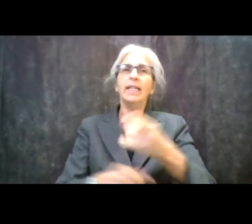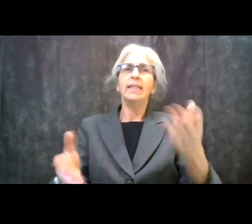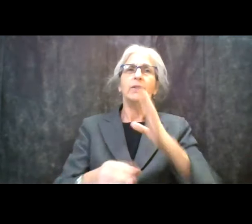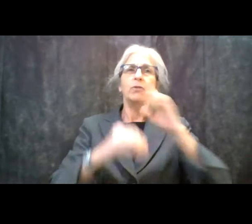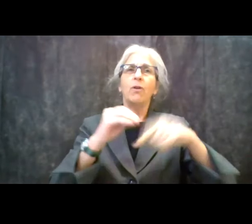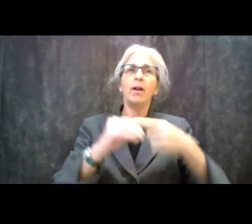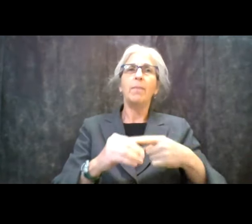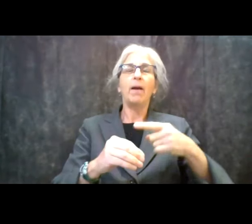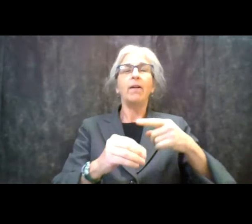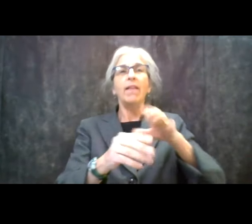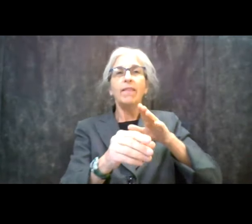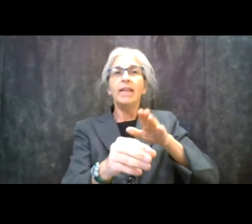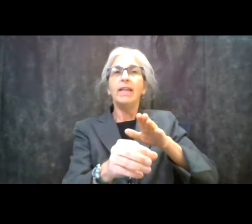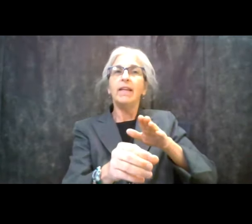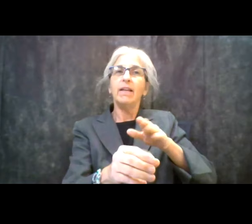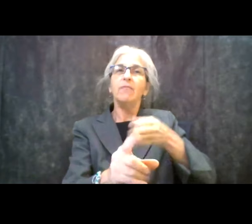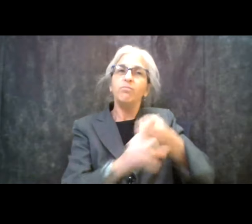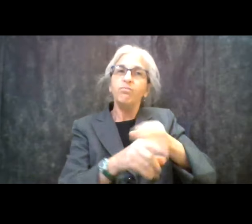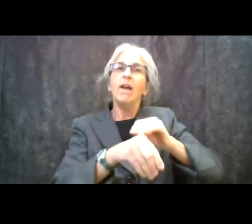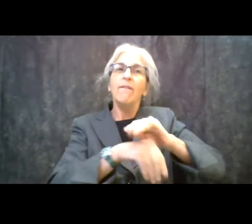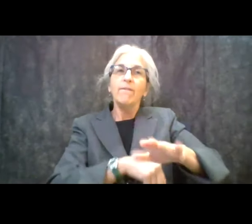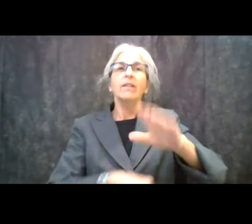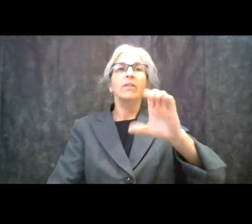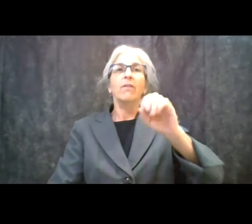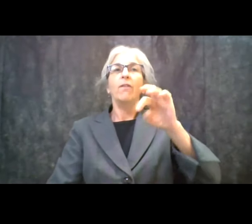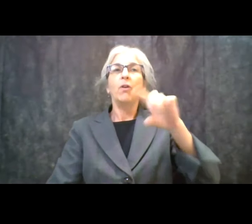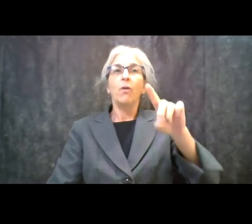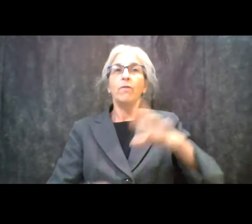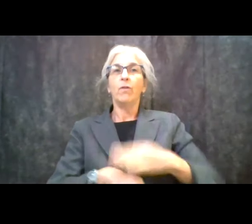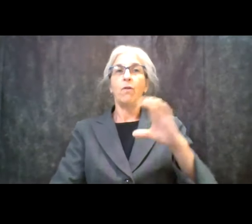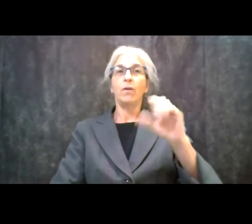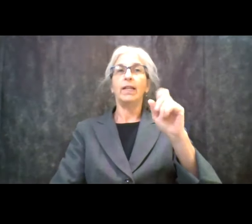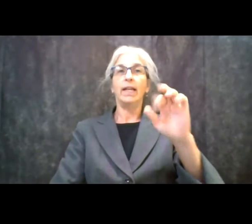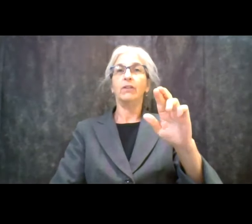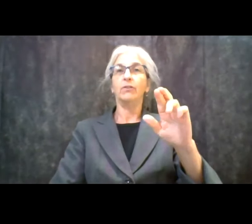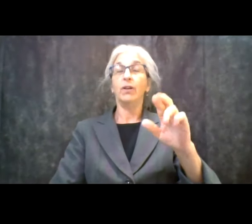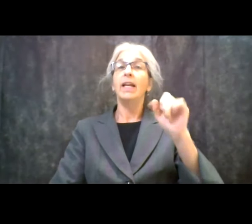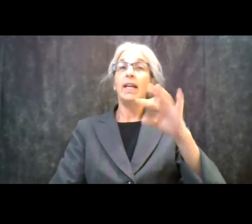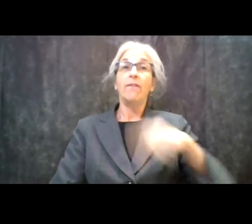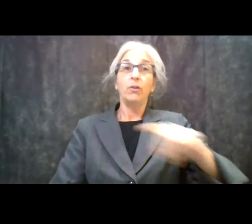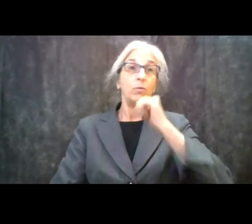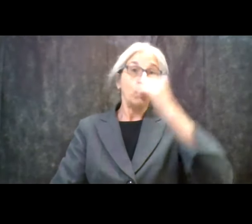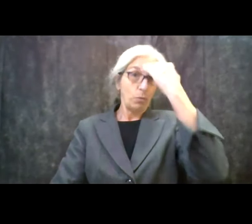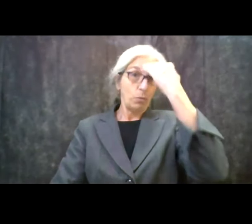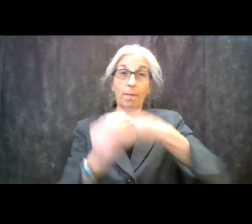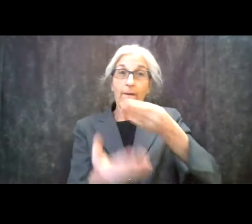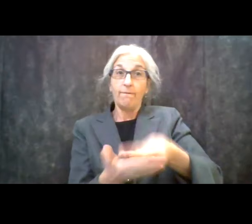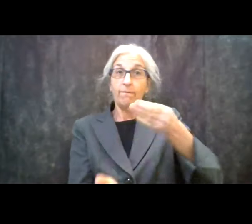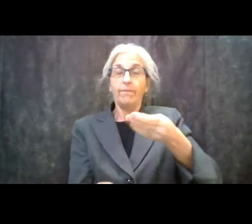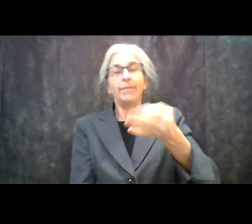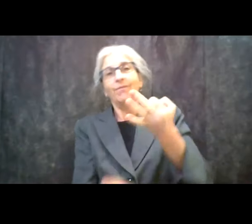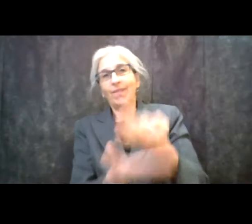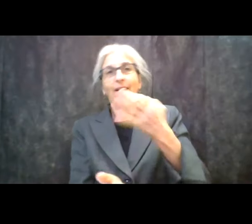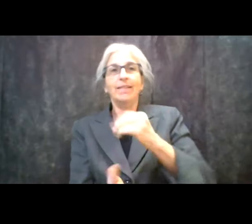who are joining us for the first time, or you're not as familiar with the Facts and Faith Friday series, this weekly conversation began back in March